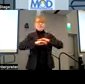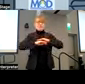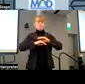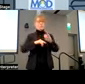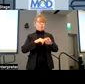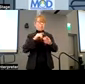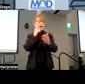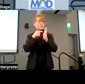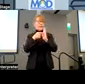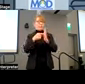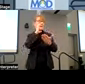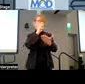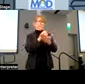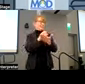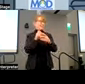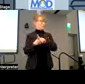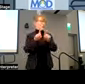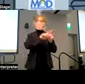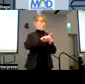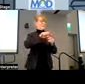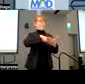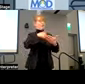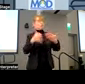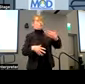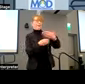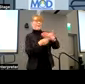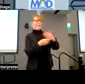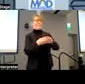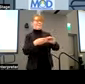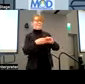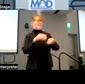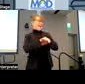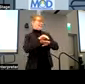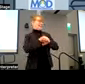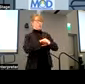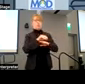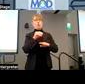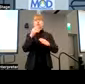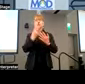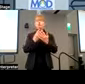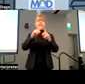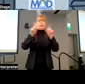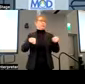on the website also have alternative text. And so that that text can be read by screen readers.